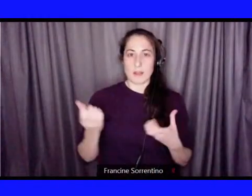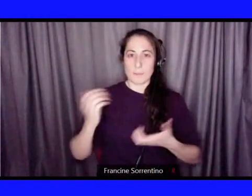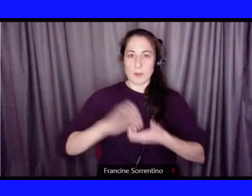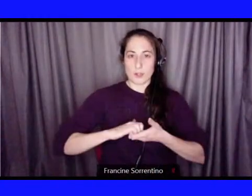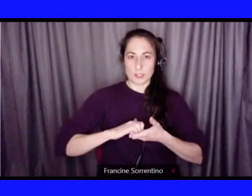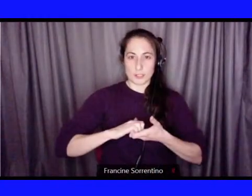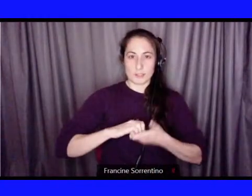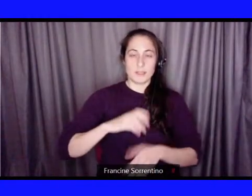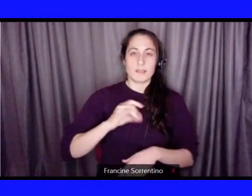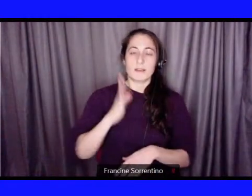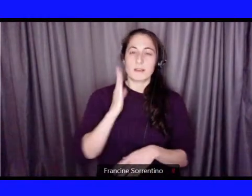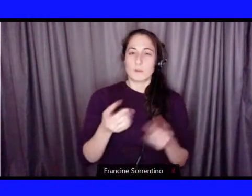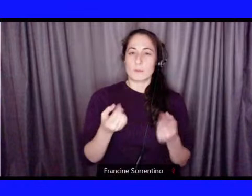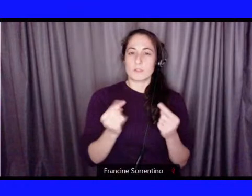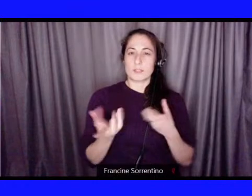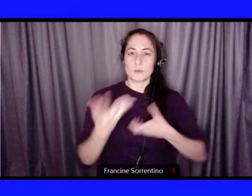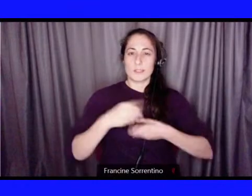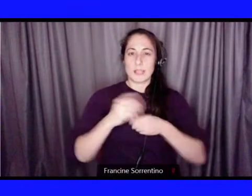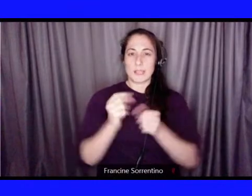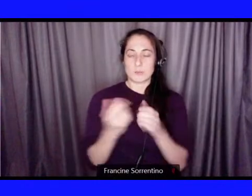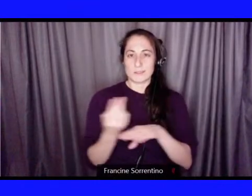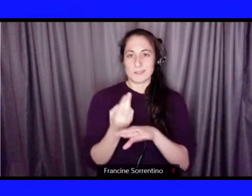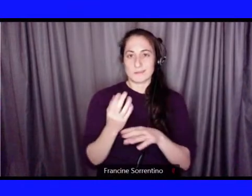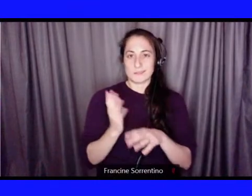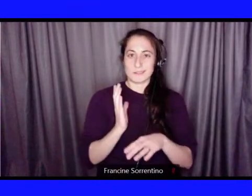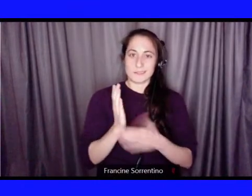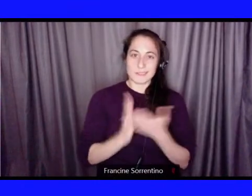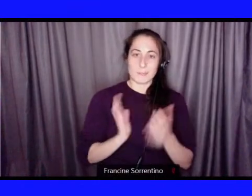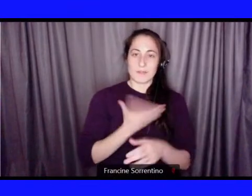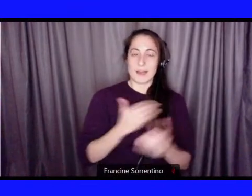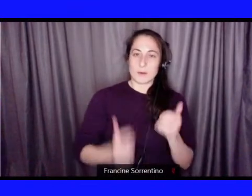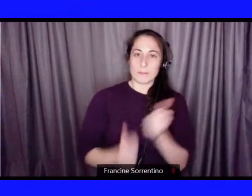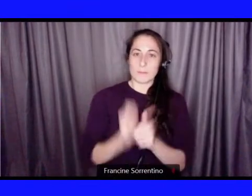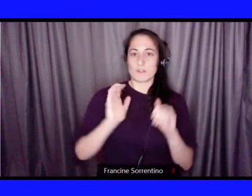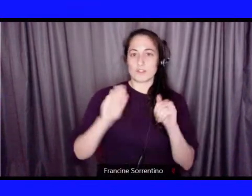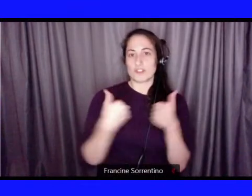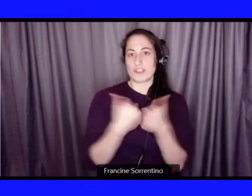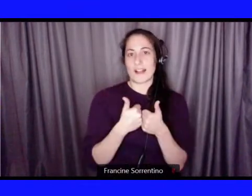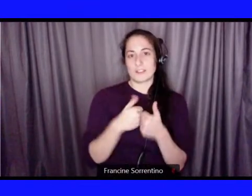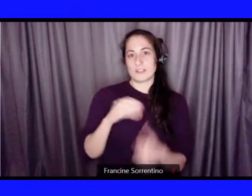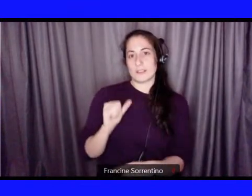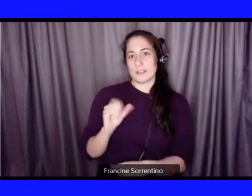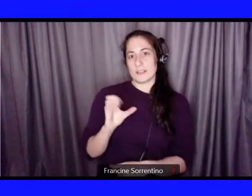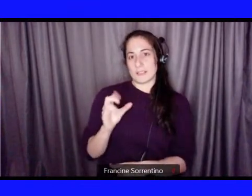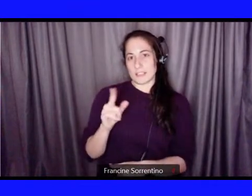they are allowing us to count televisits for this metric, which they did not beforehand.